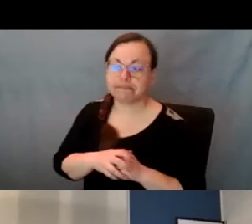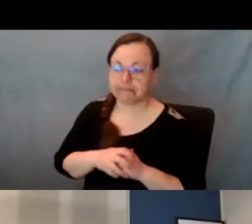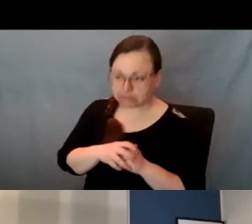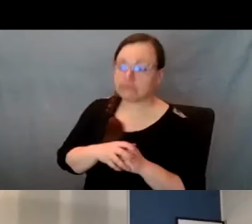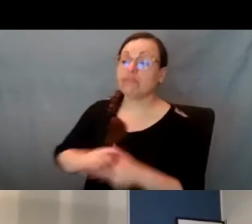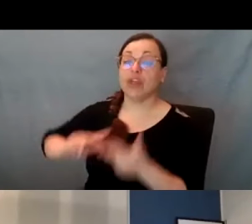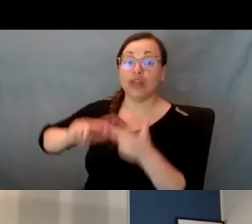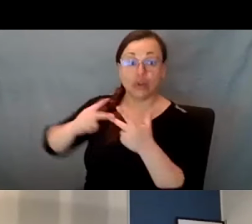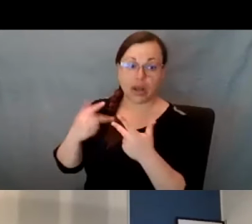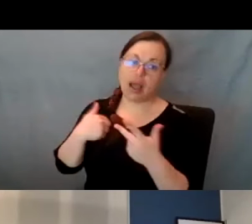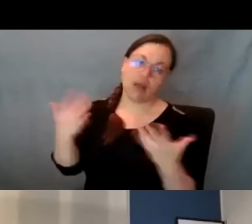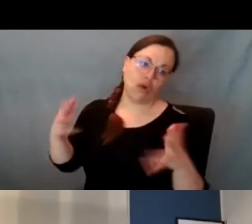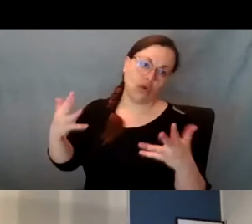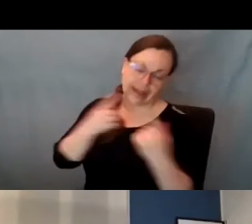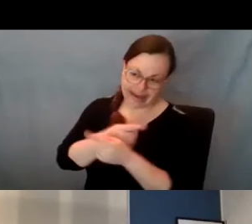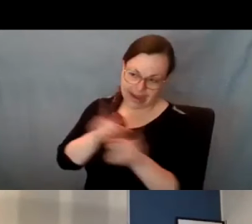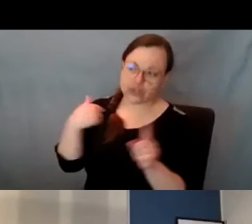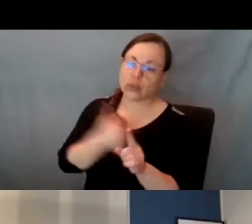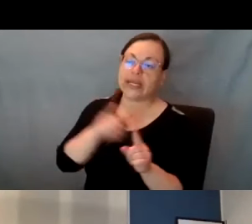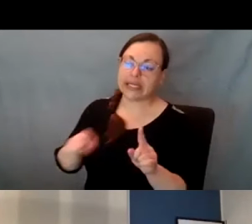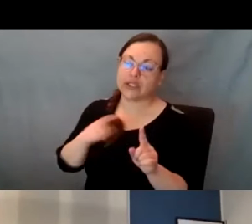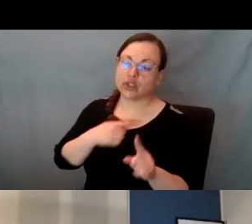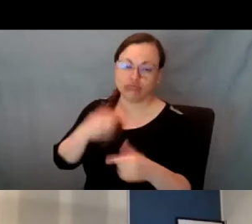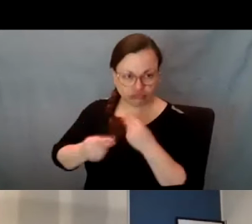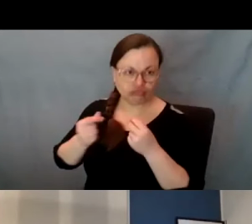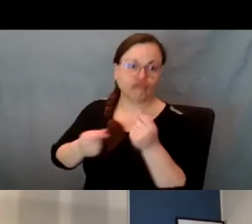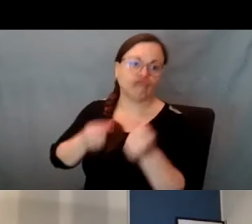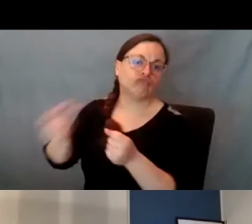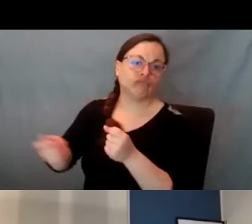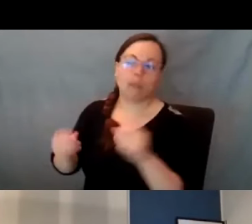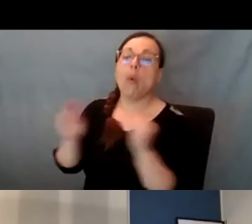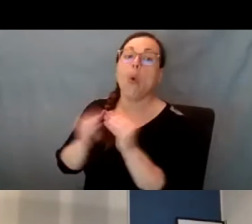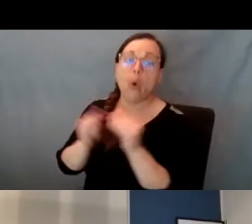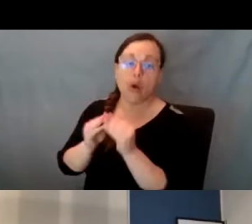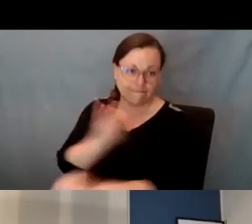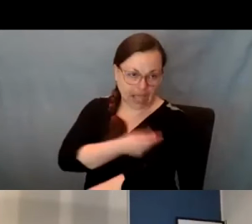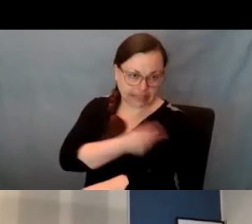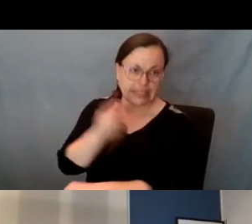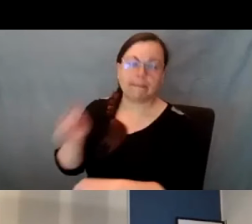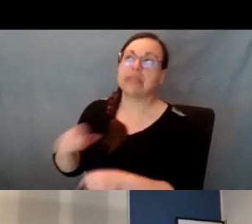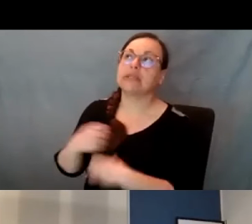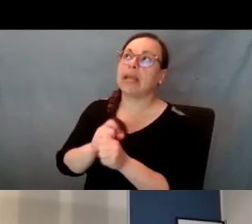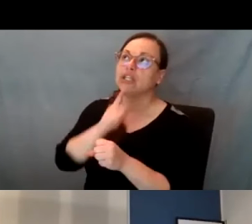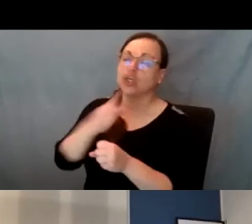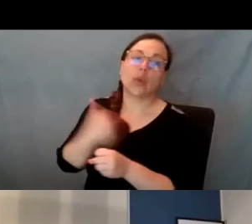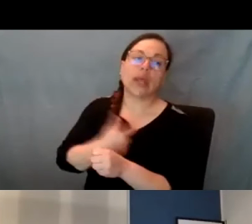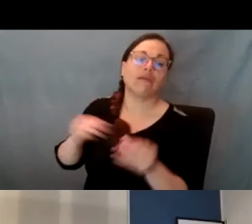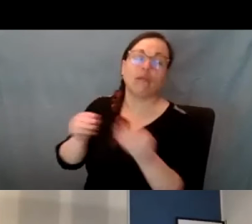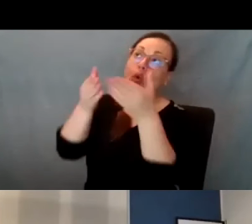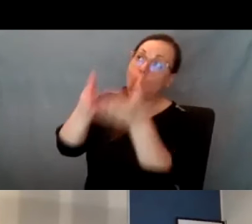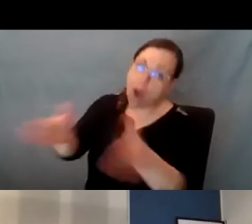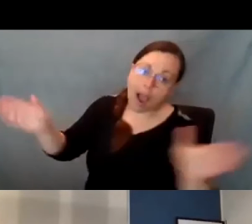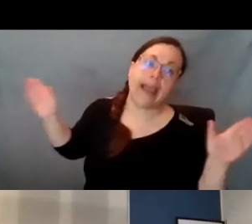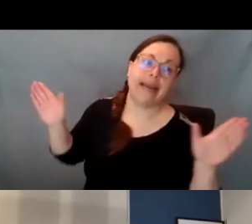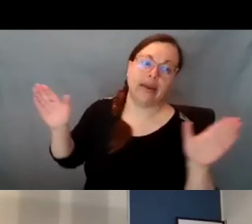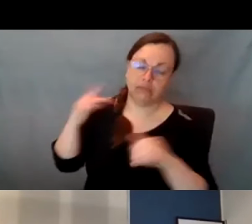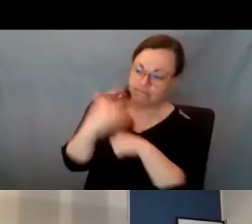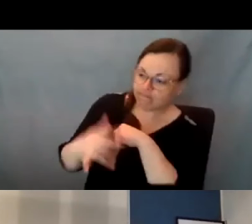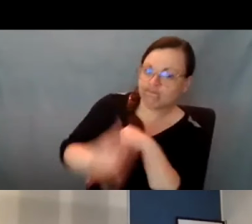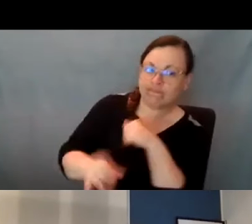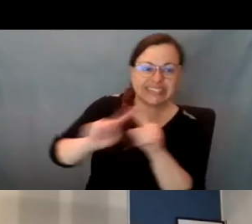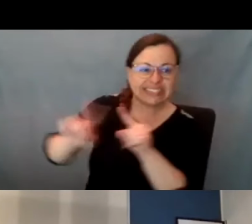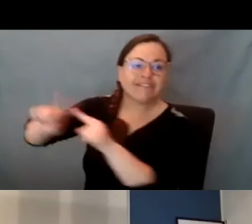already announced, we need to test more vaccines. We need to ensure we have a wider pool of vaccines so more doses are available